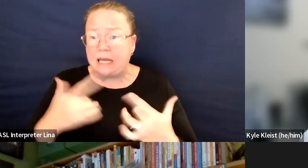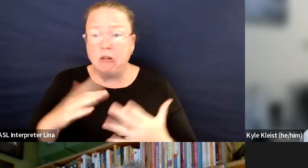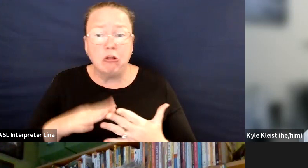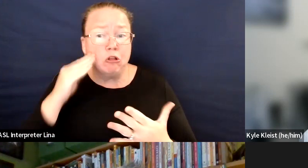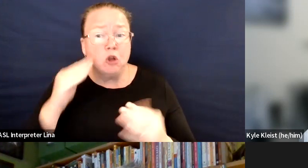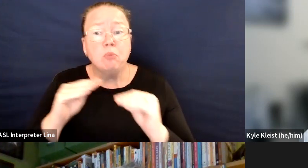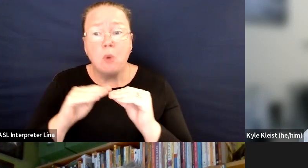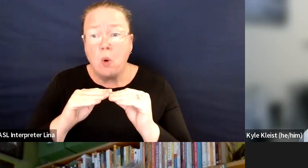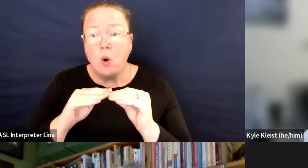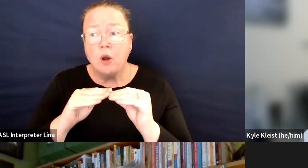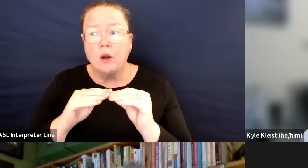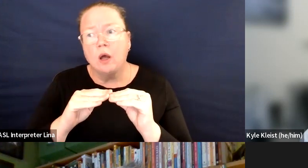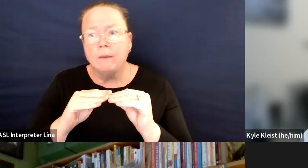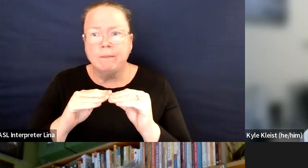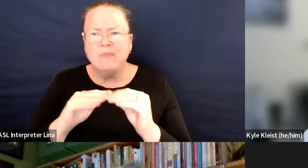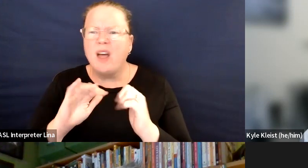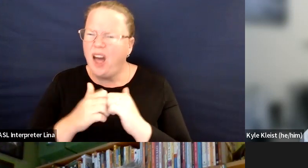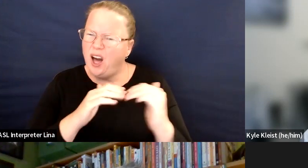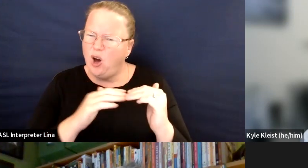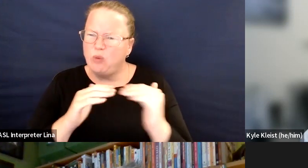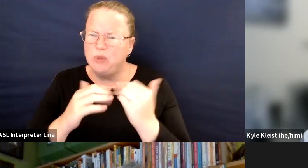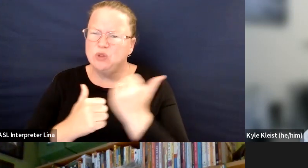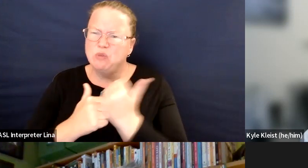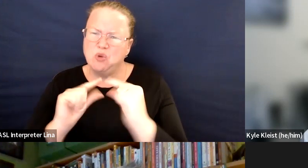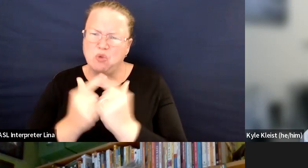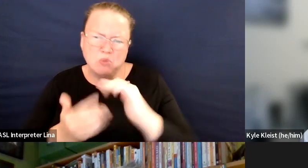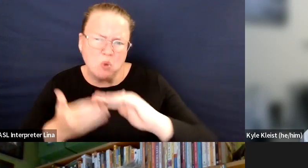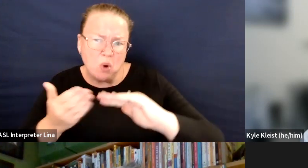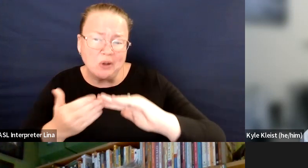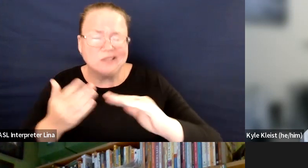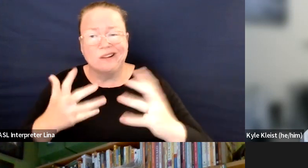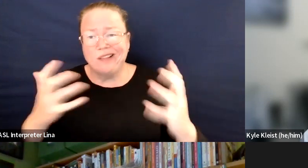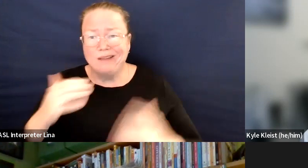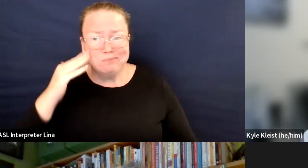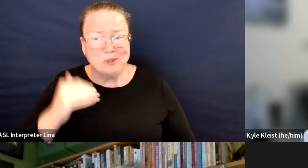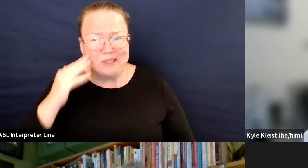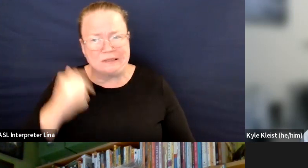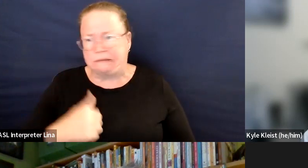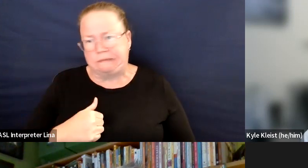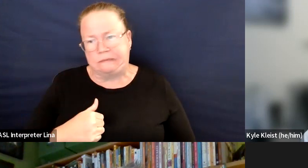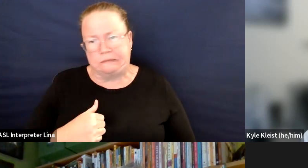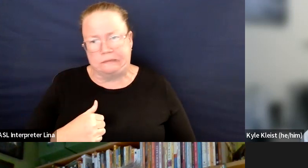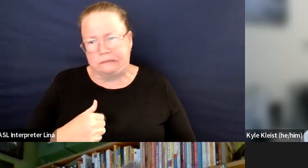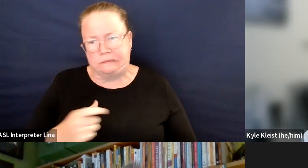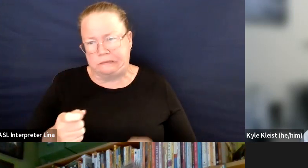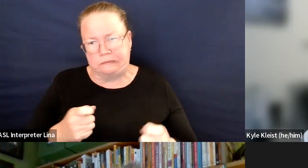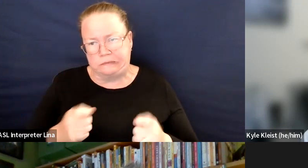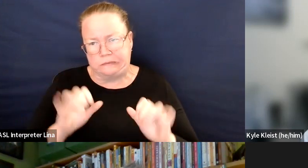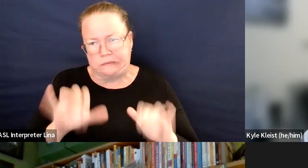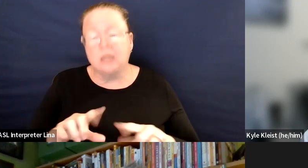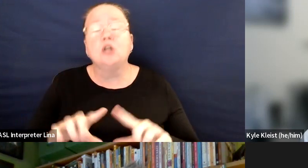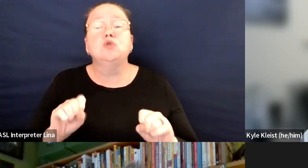more about how peer support groups work, because I don't have a lot of experience running them. So